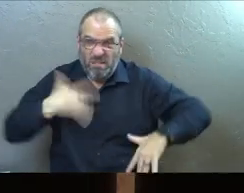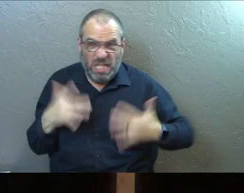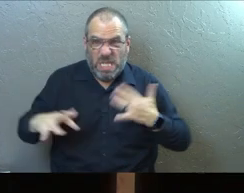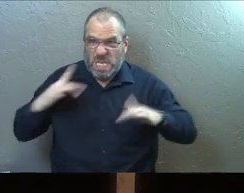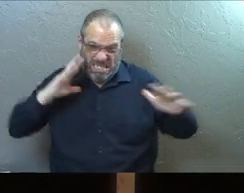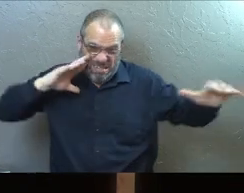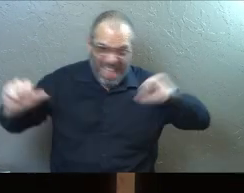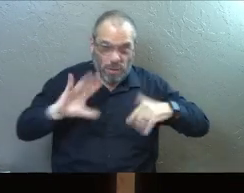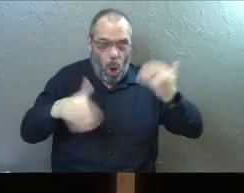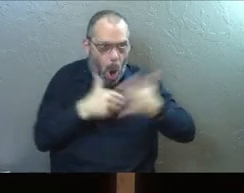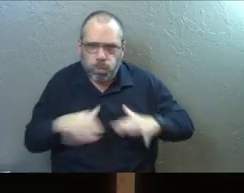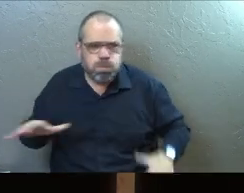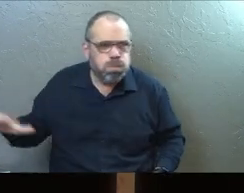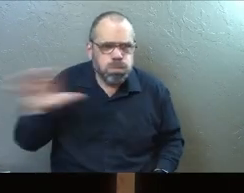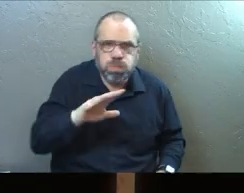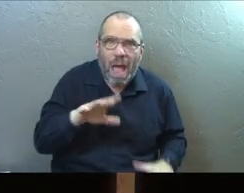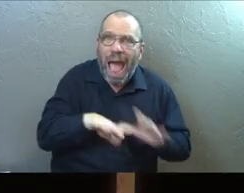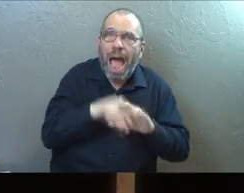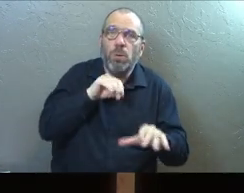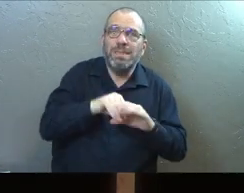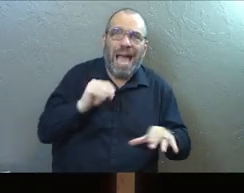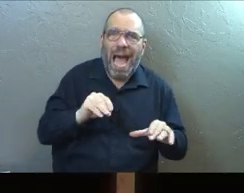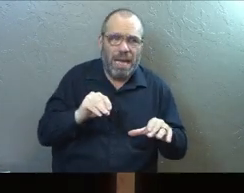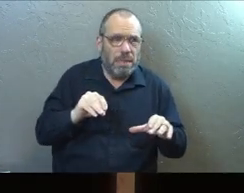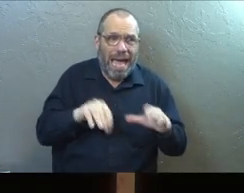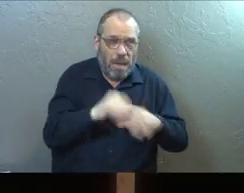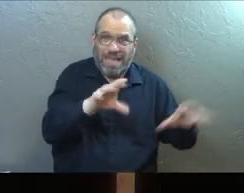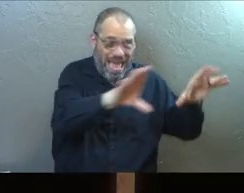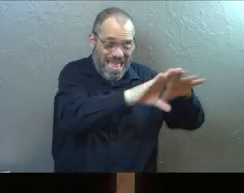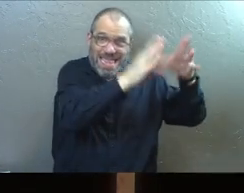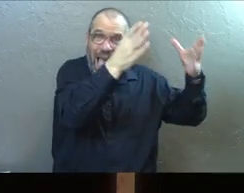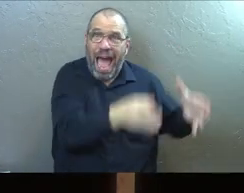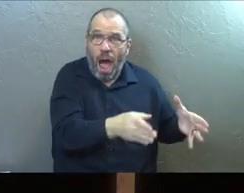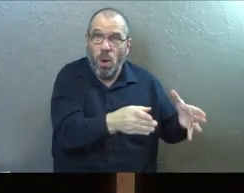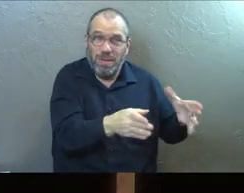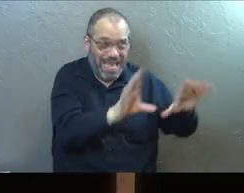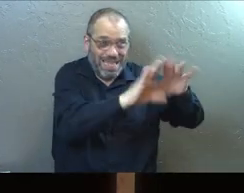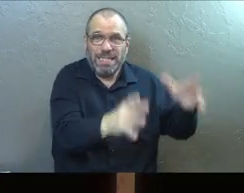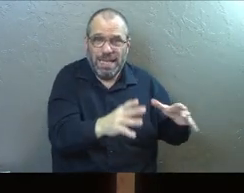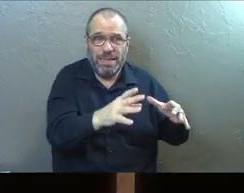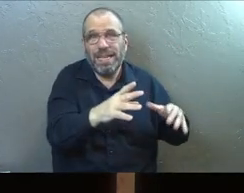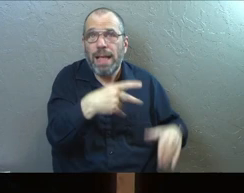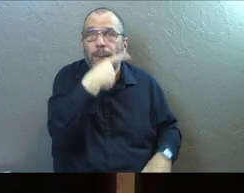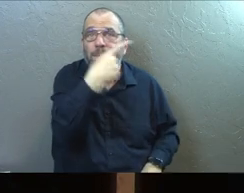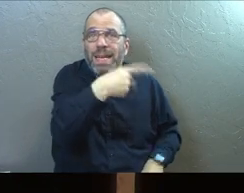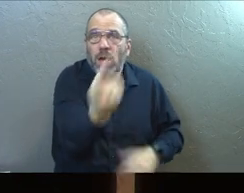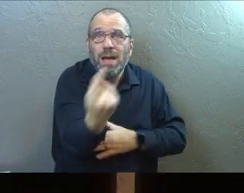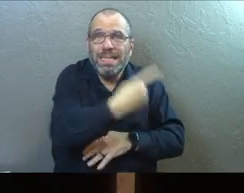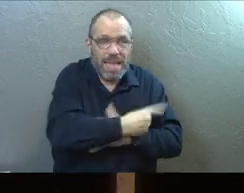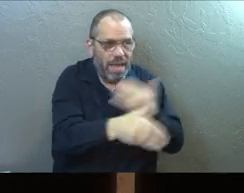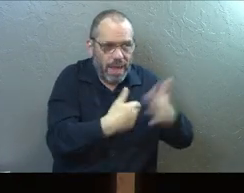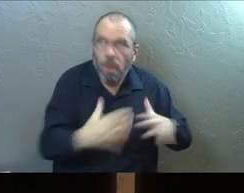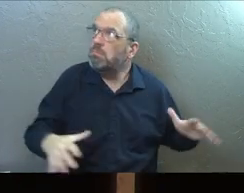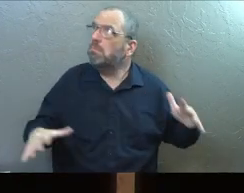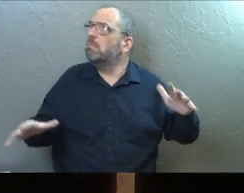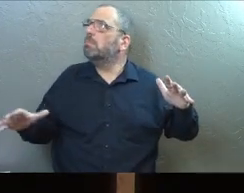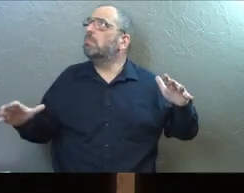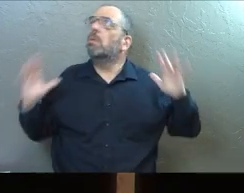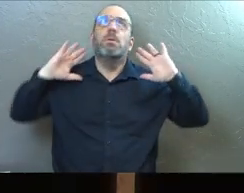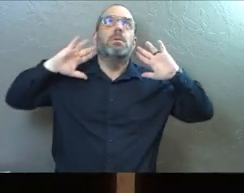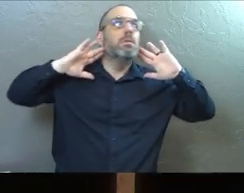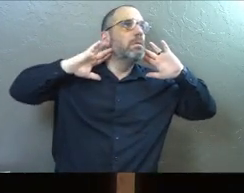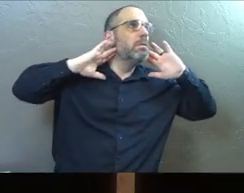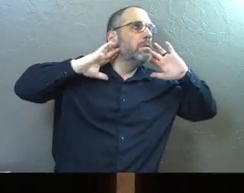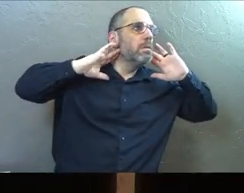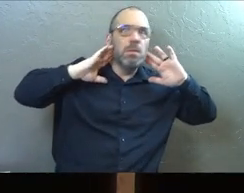loud that everybody else outside, who's outside at the time of this Pentecost festival, they all hear the same exact